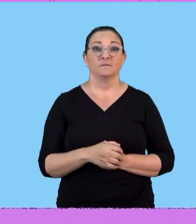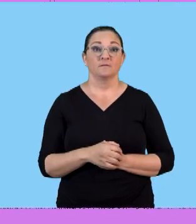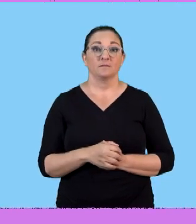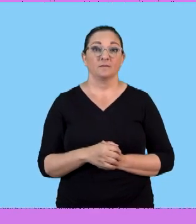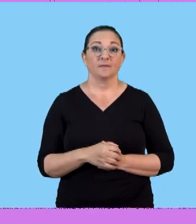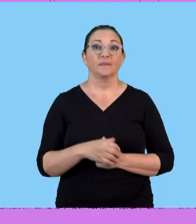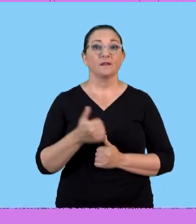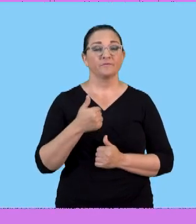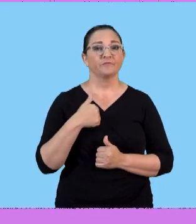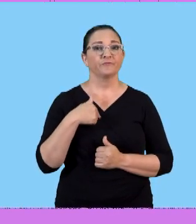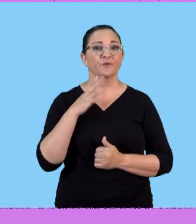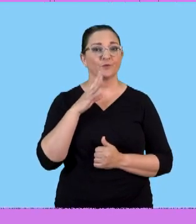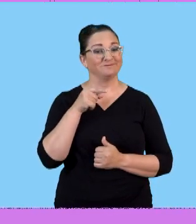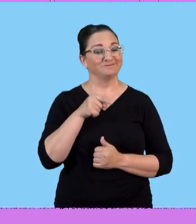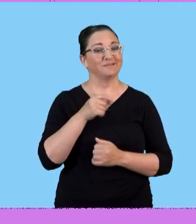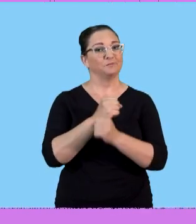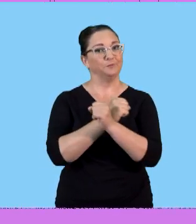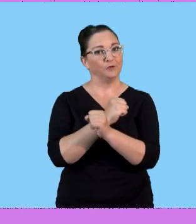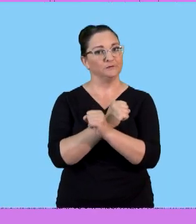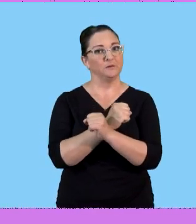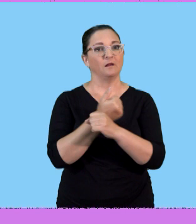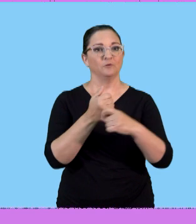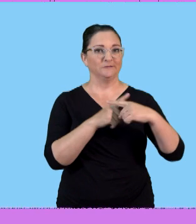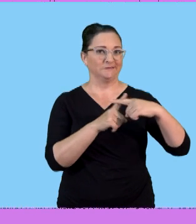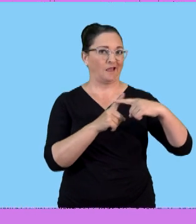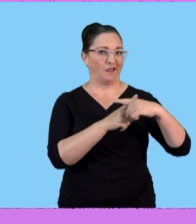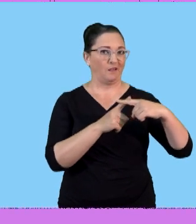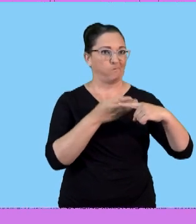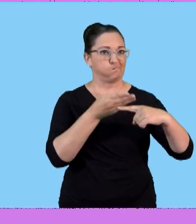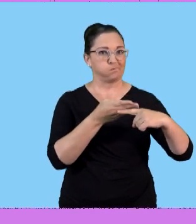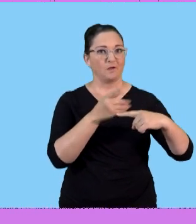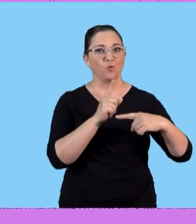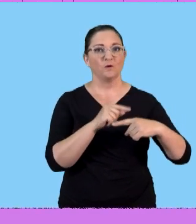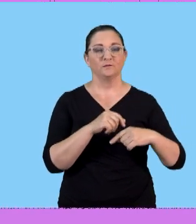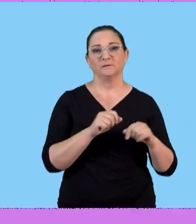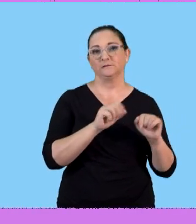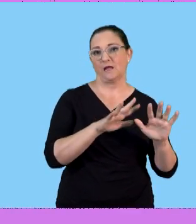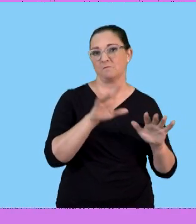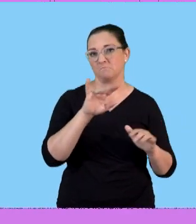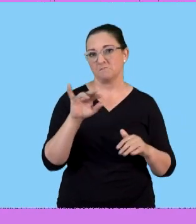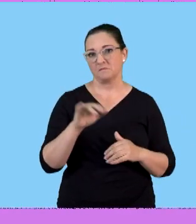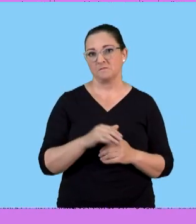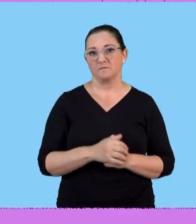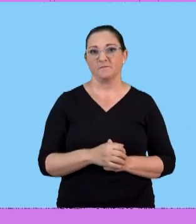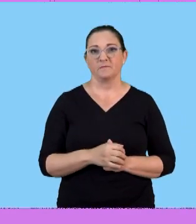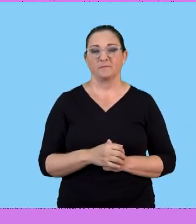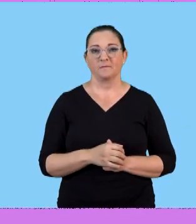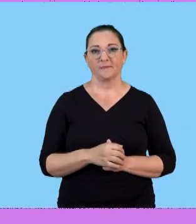right? And I will multiply that by the scale of this map. What is the scale? That is 10